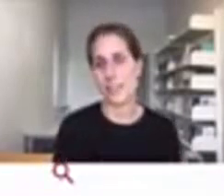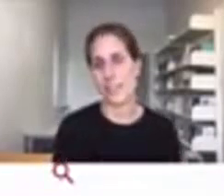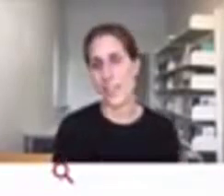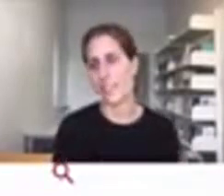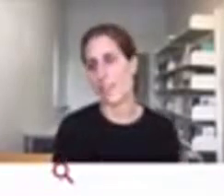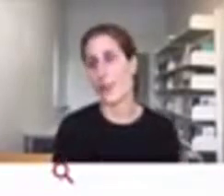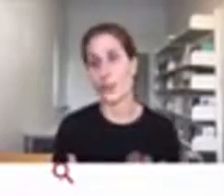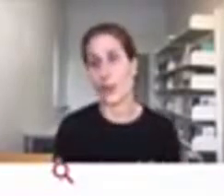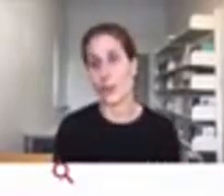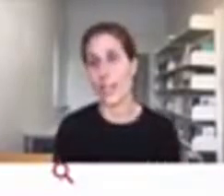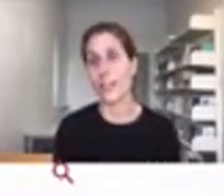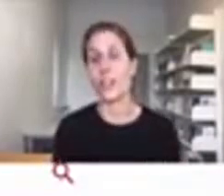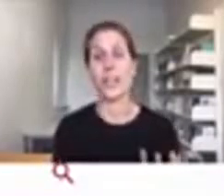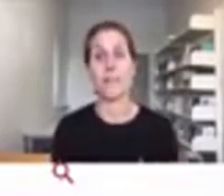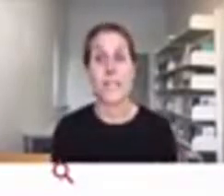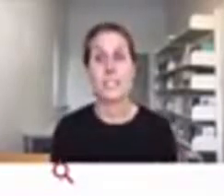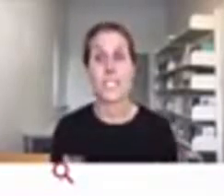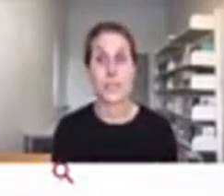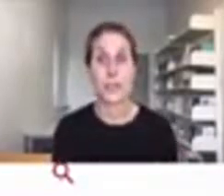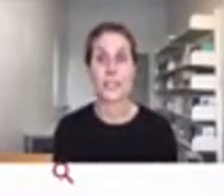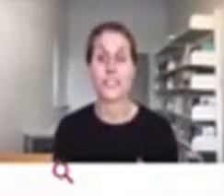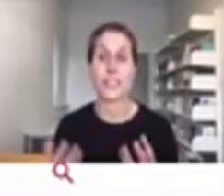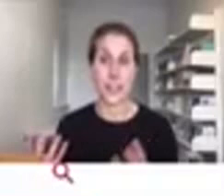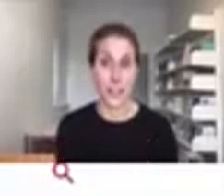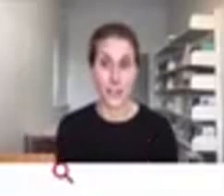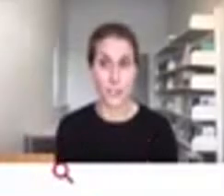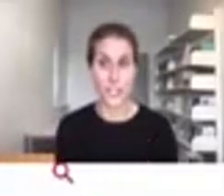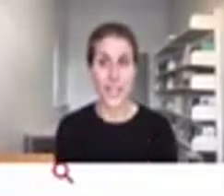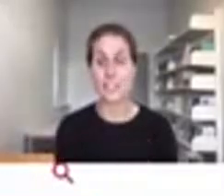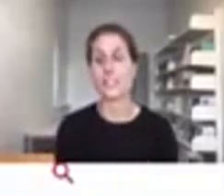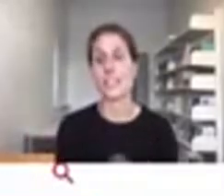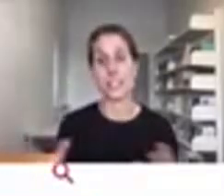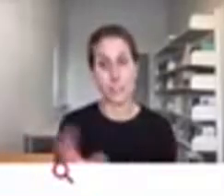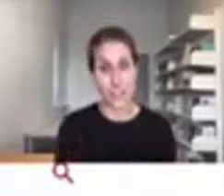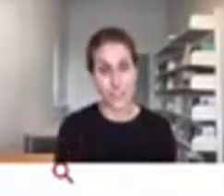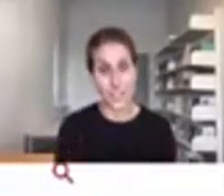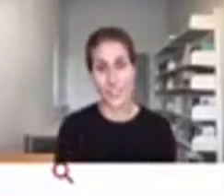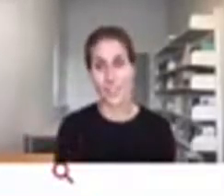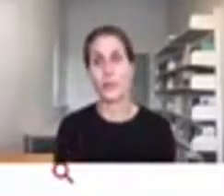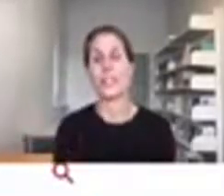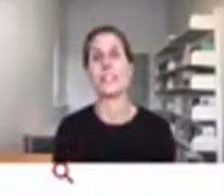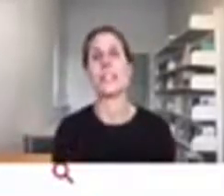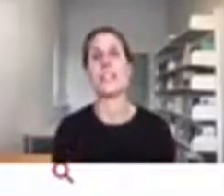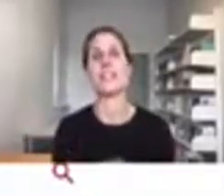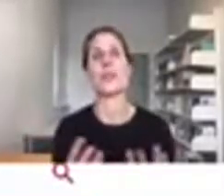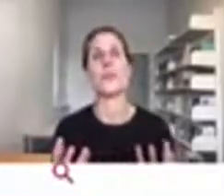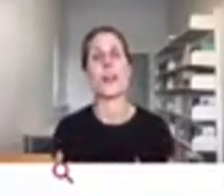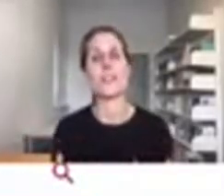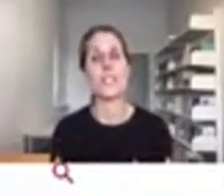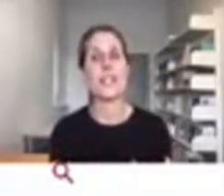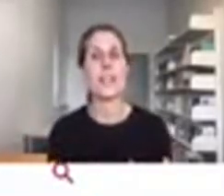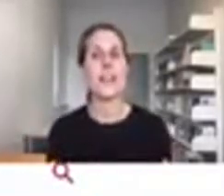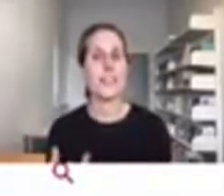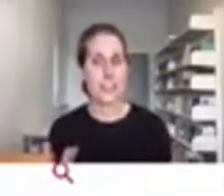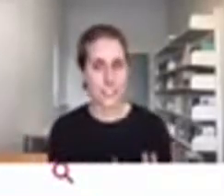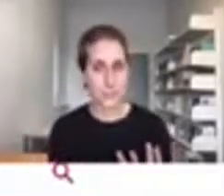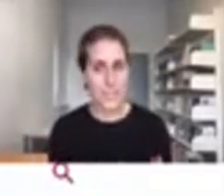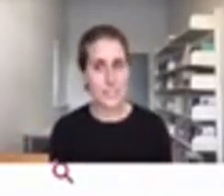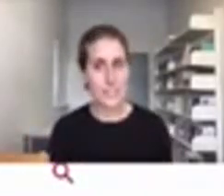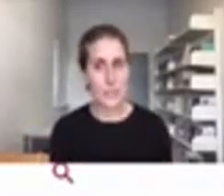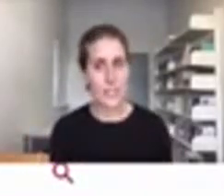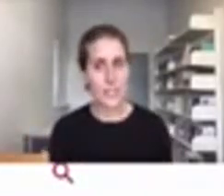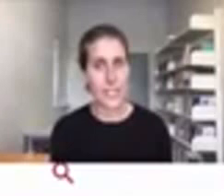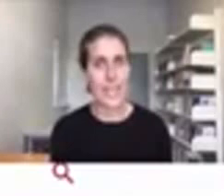research base that's on online learning, much of it's focused in the higher education sector rather than in the schooling sector. So whilst there